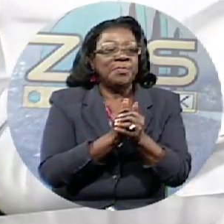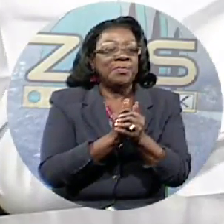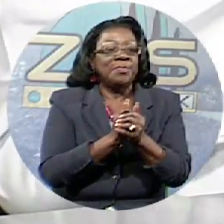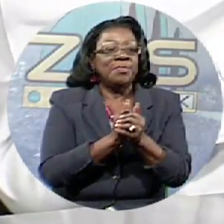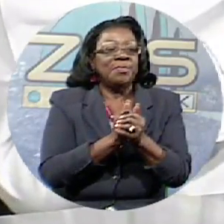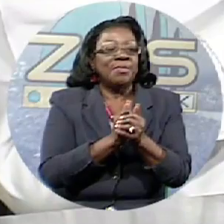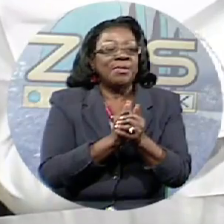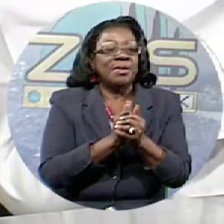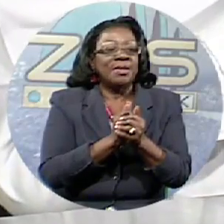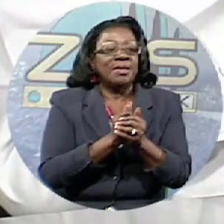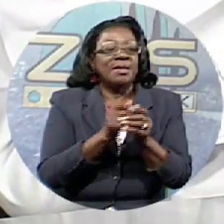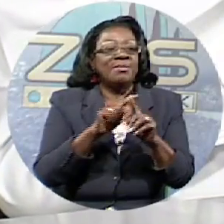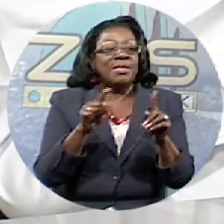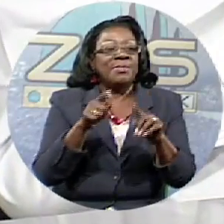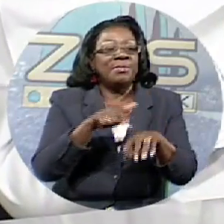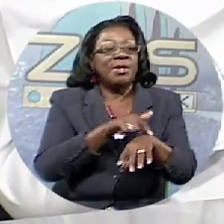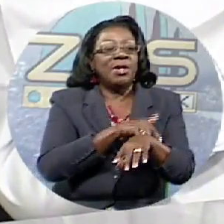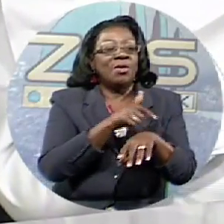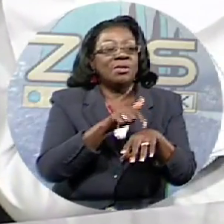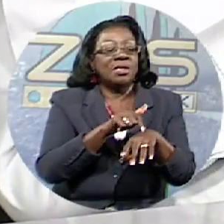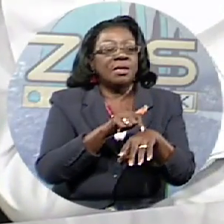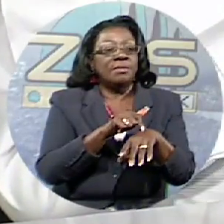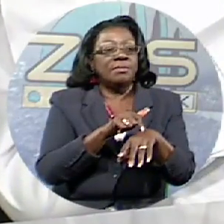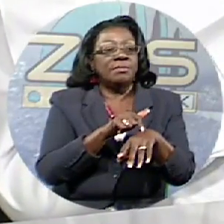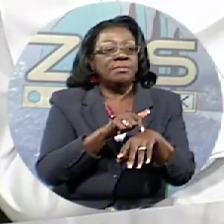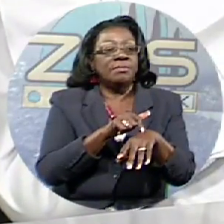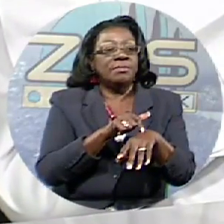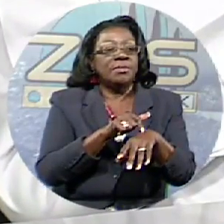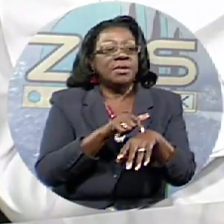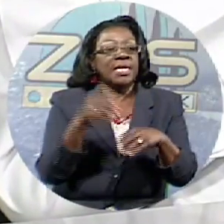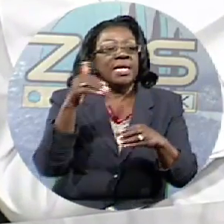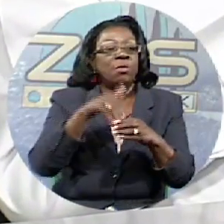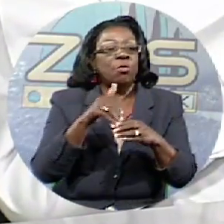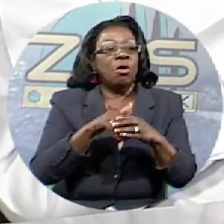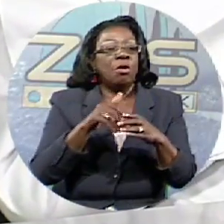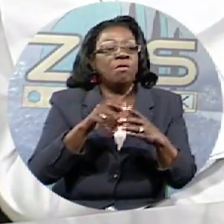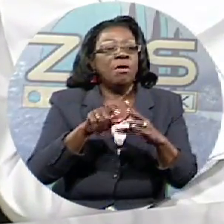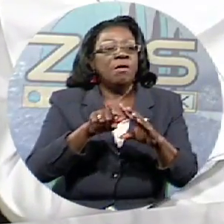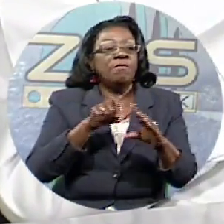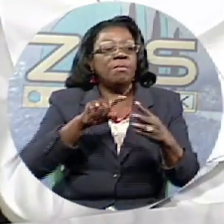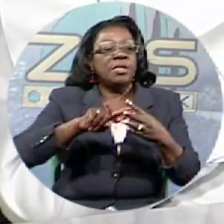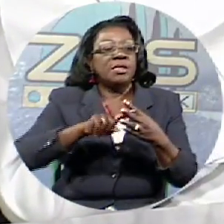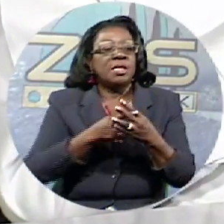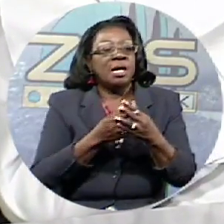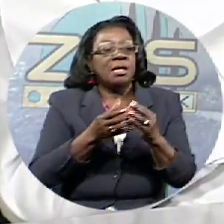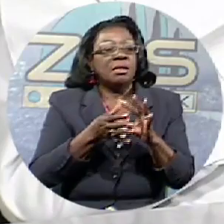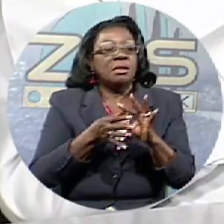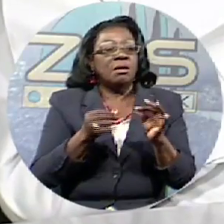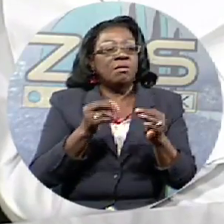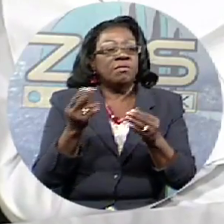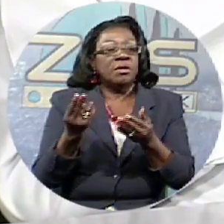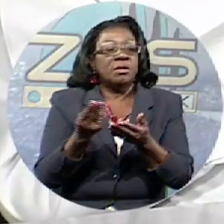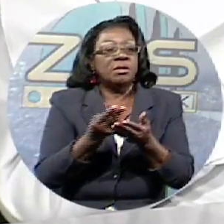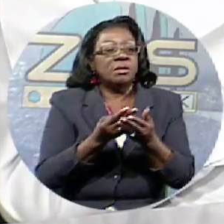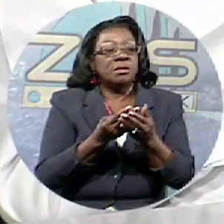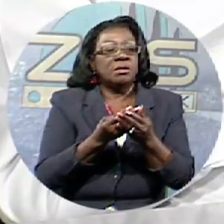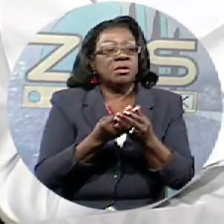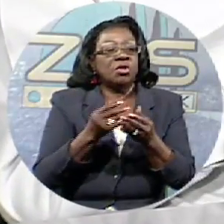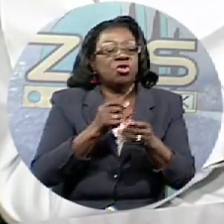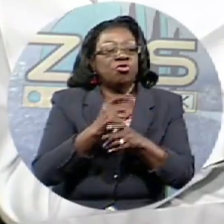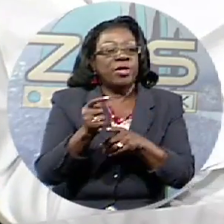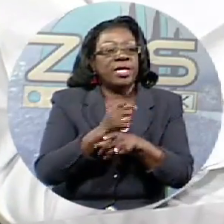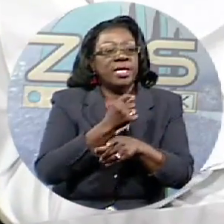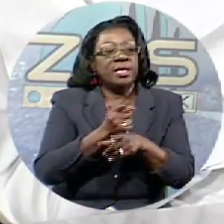grandparents. Okay. But they've been around a long time. You know, we've evolved from the original role that the dogs played in keeping our property